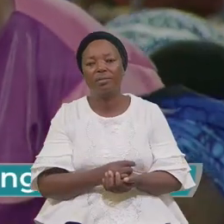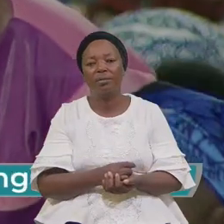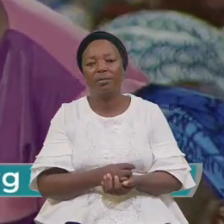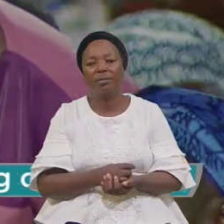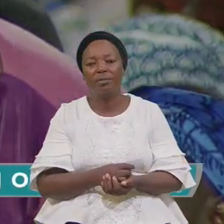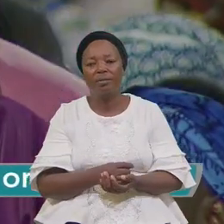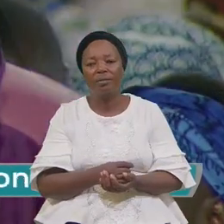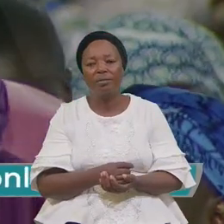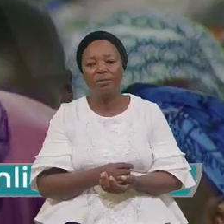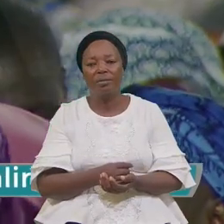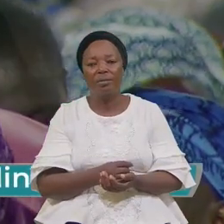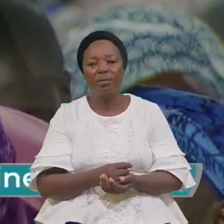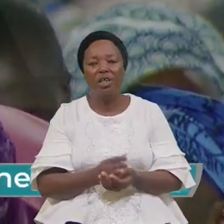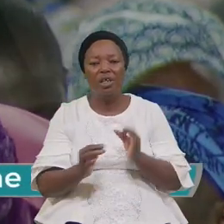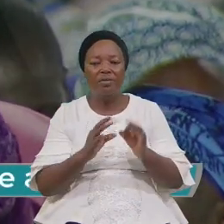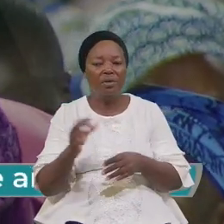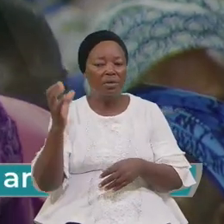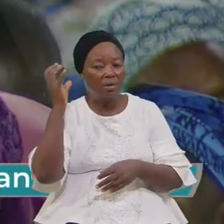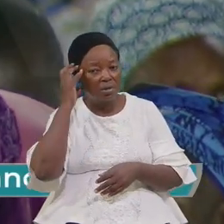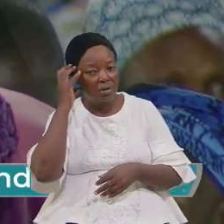If you are listening on the radio,